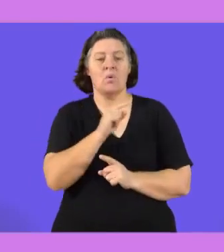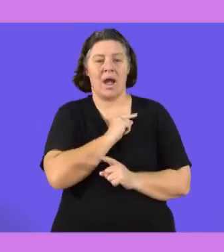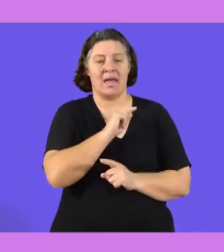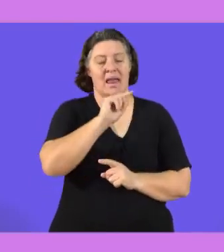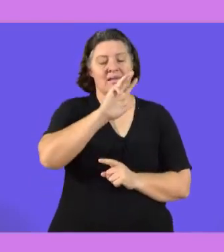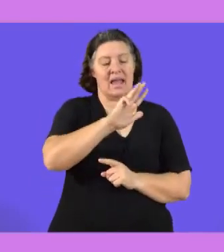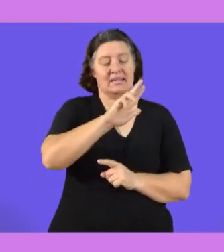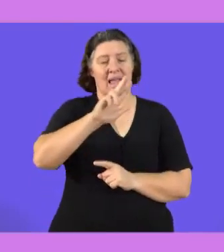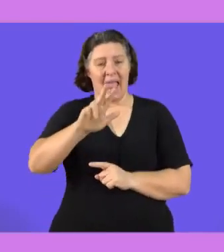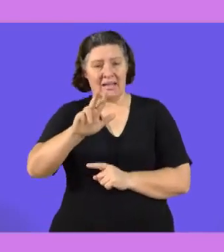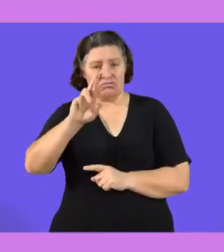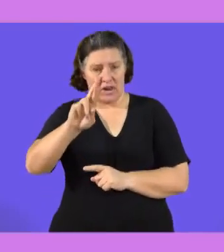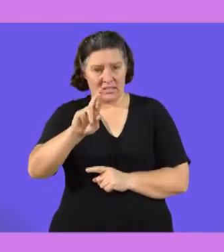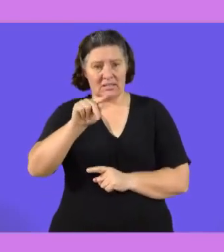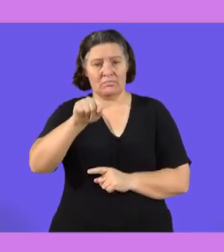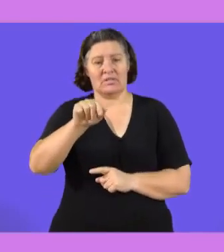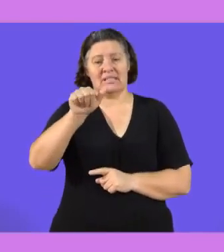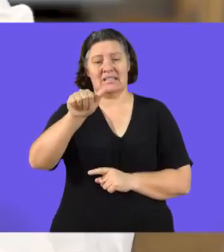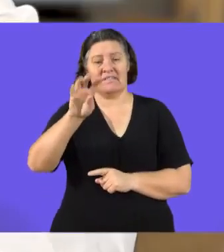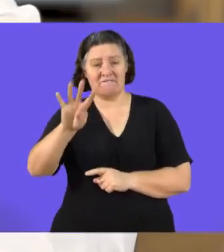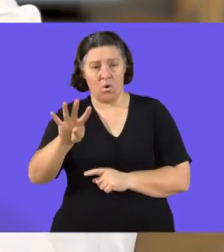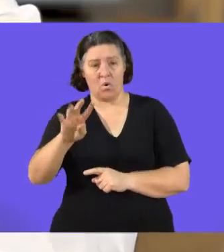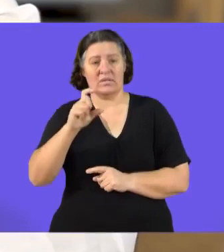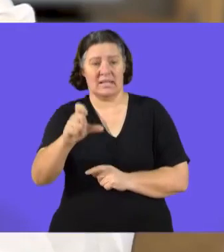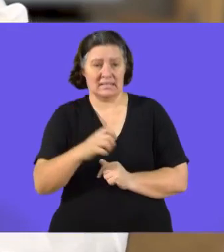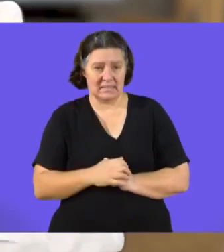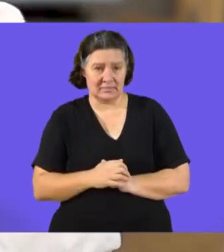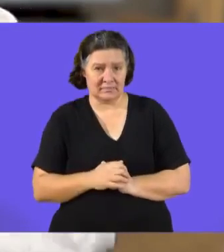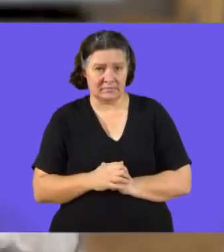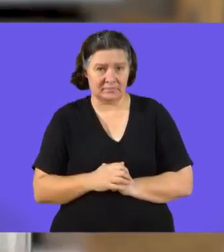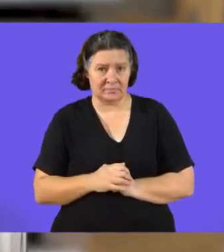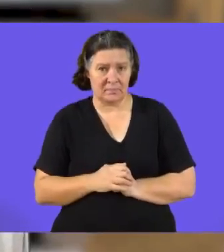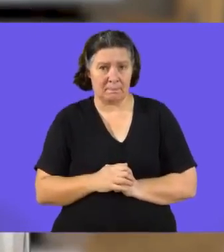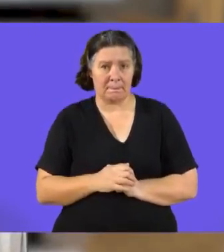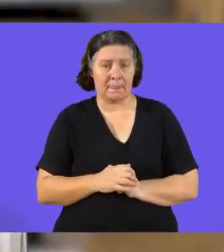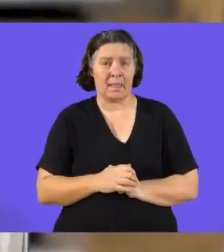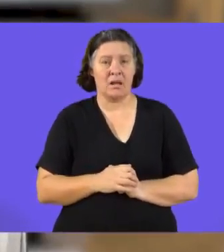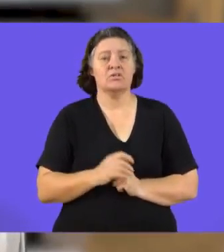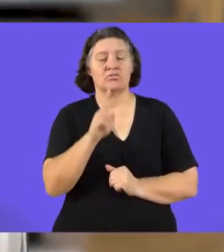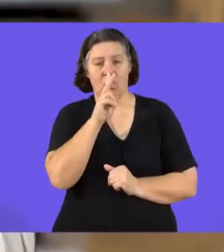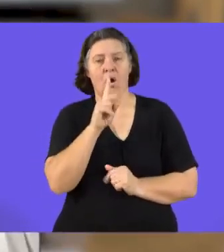and 64 cents. Okay, I hope that is clear to all of you. Guys, let us quickly take a short